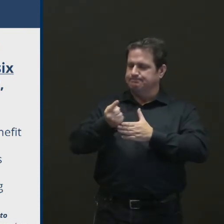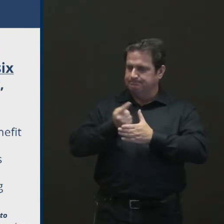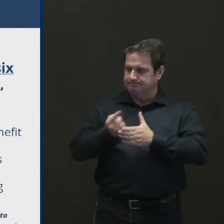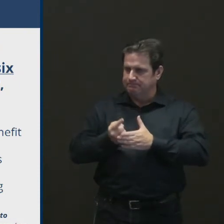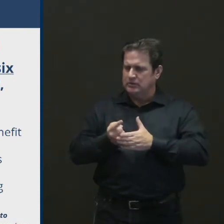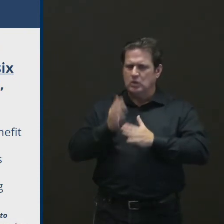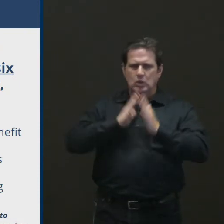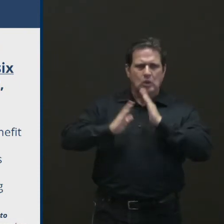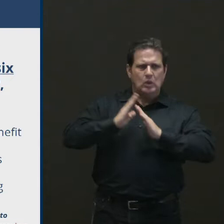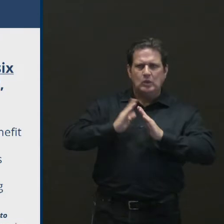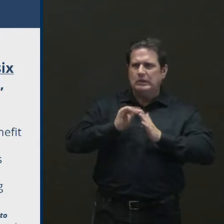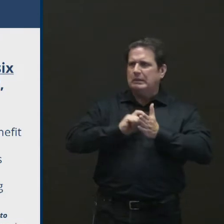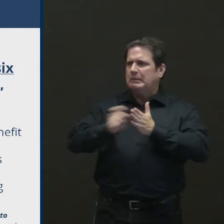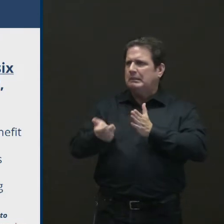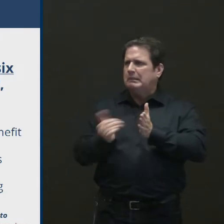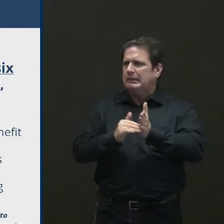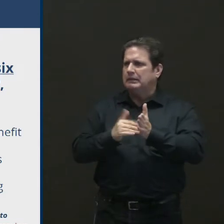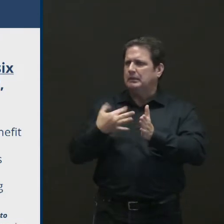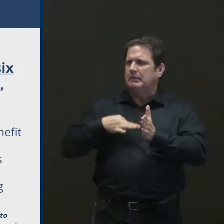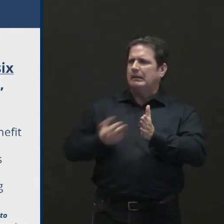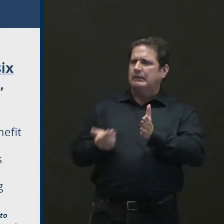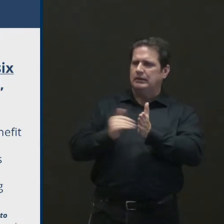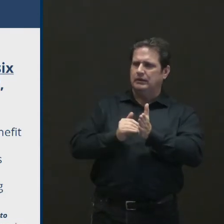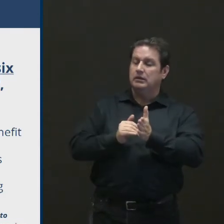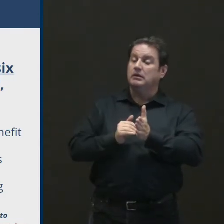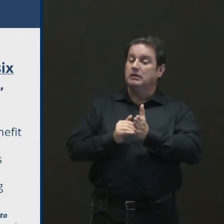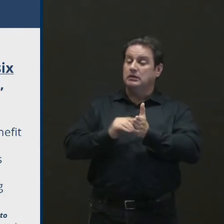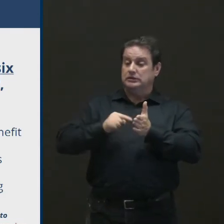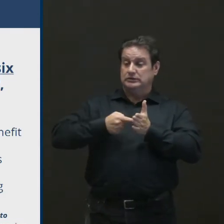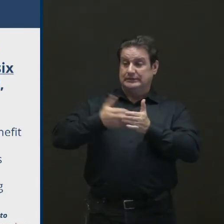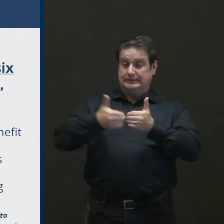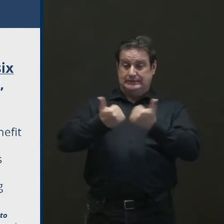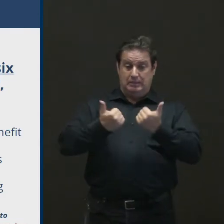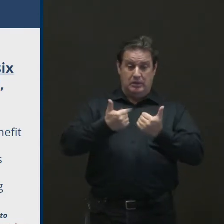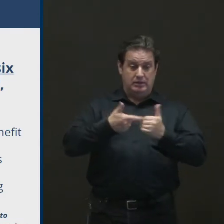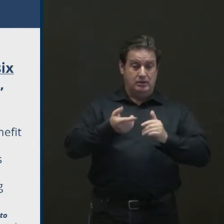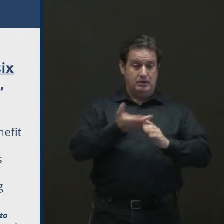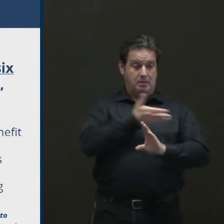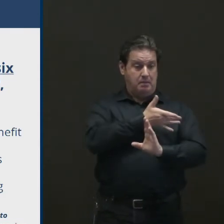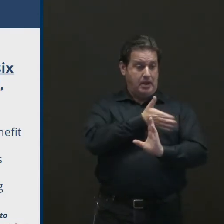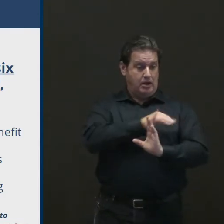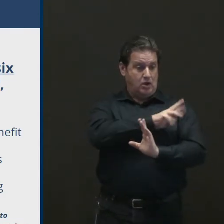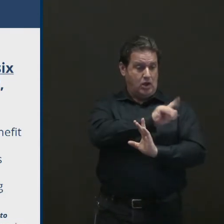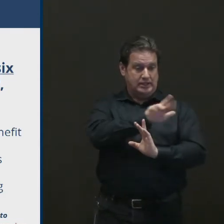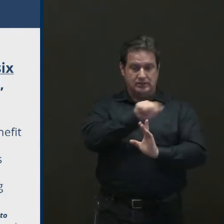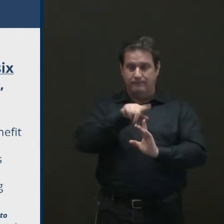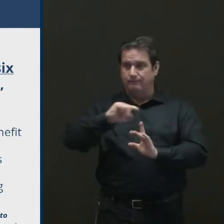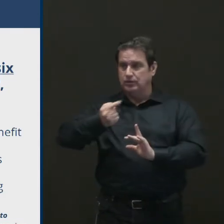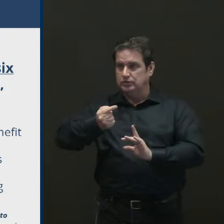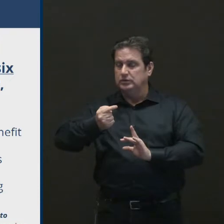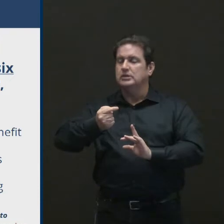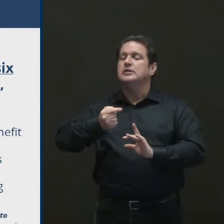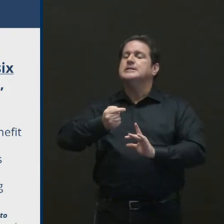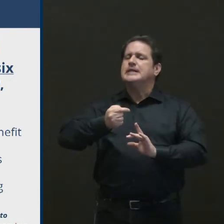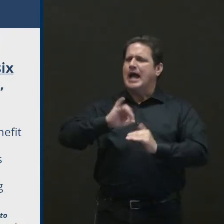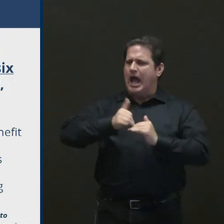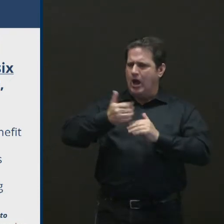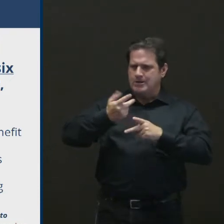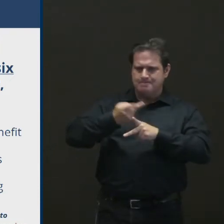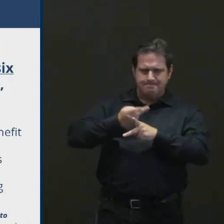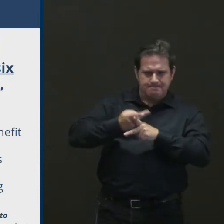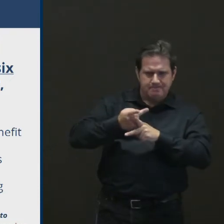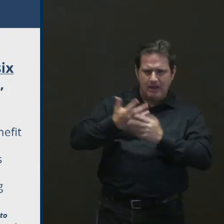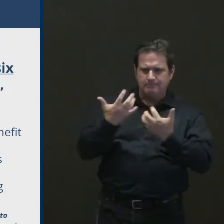worry about that. The initial payments will be separate, but going forward, we're going to work to figure out how to make sure that